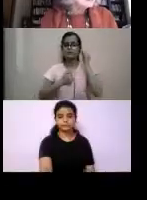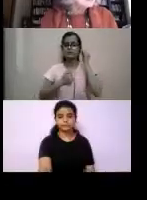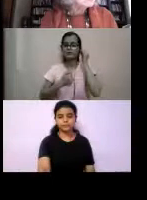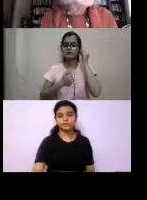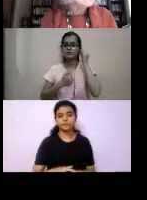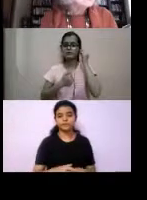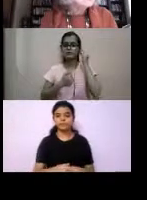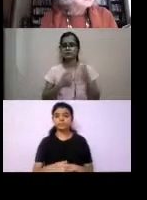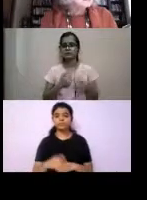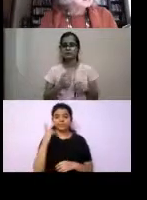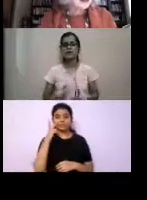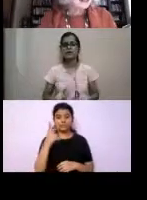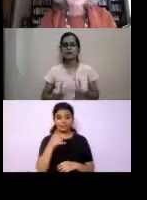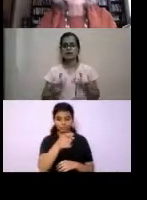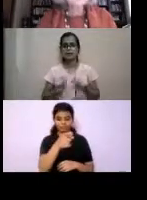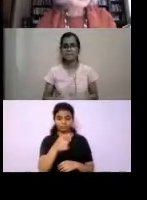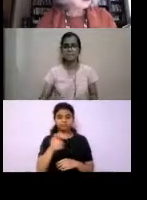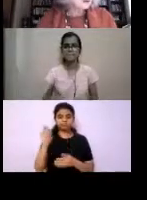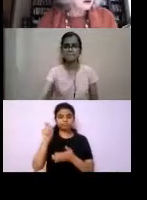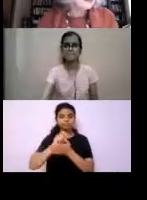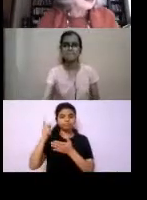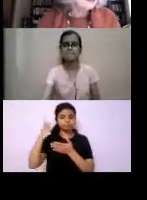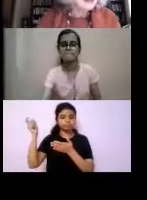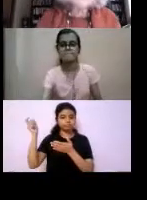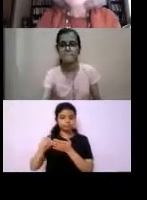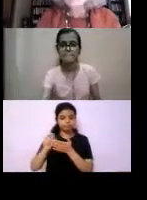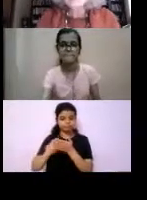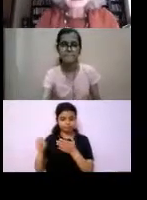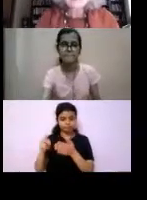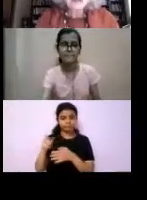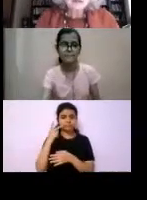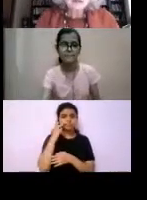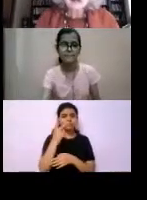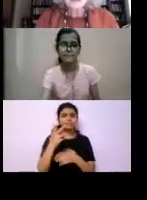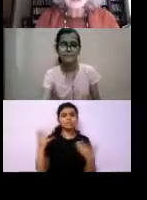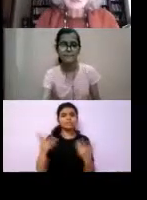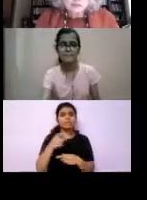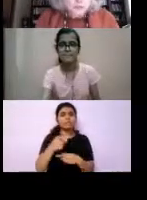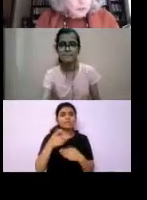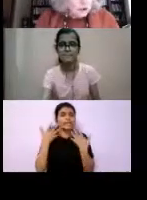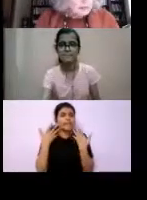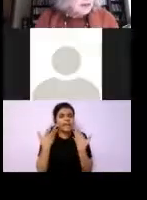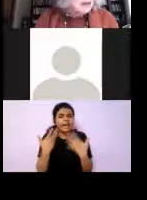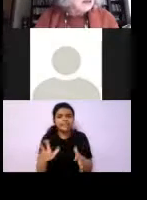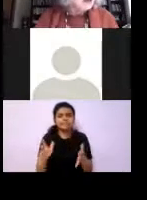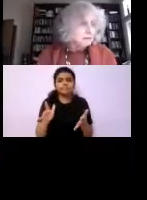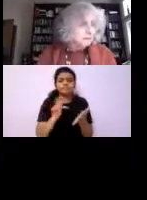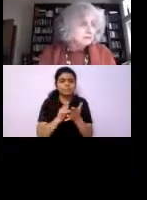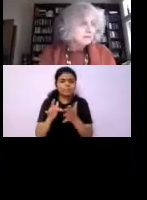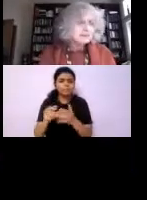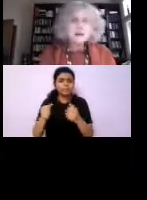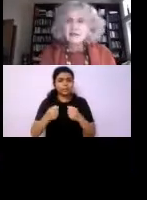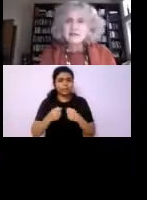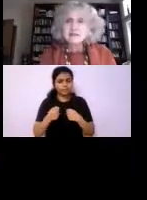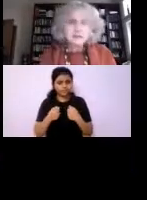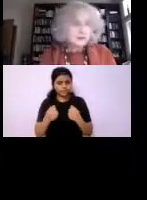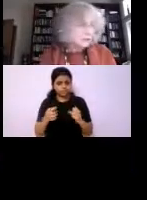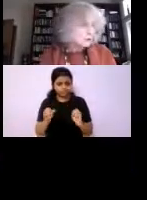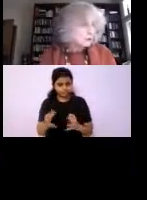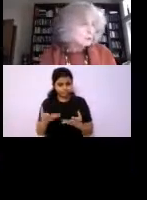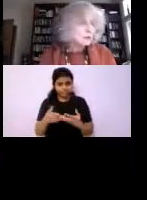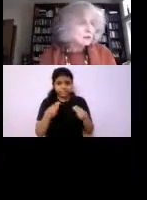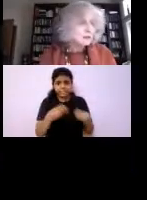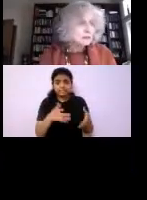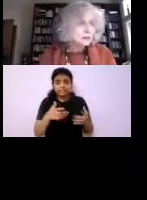left him physically spent when he arrived, and so less able to perform the tasks that